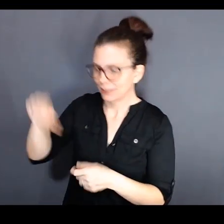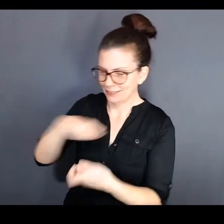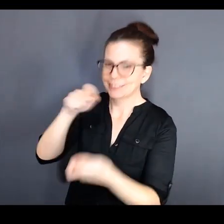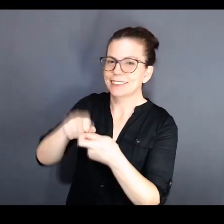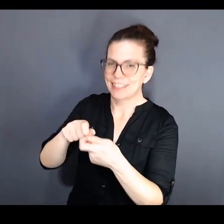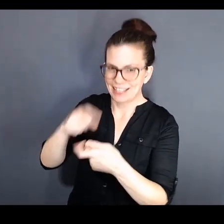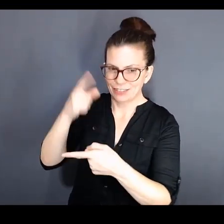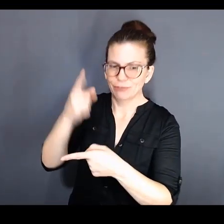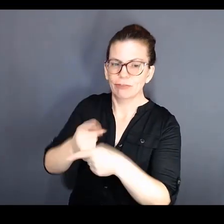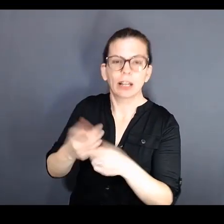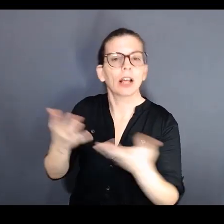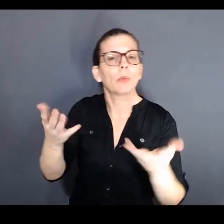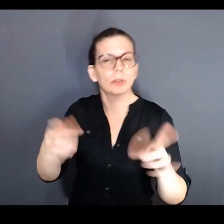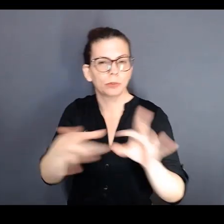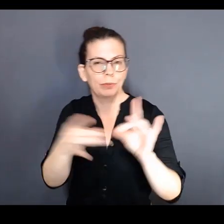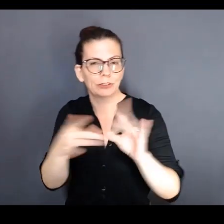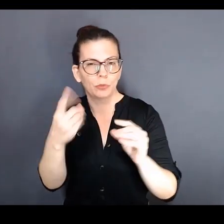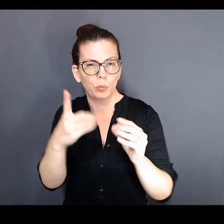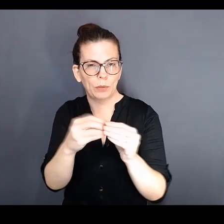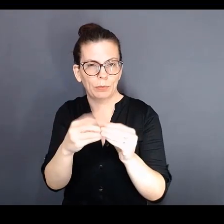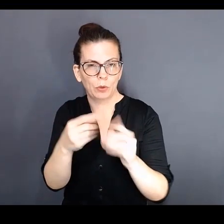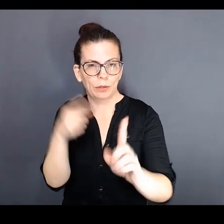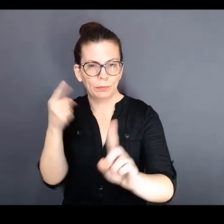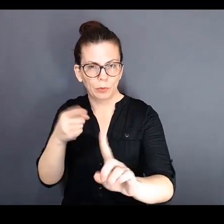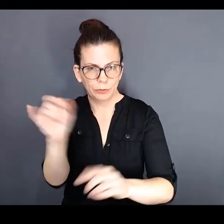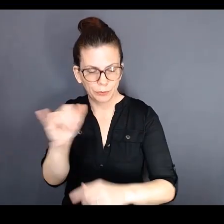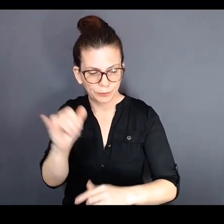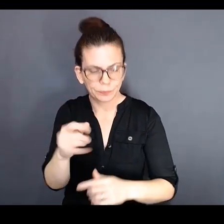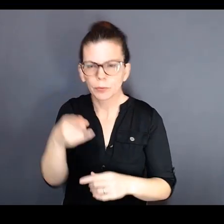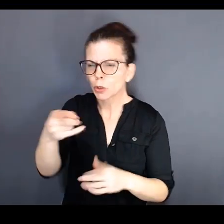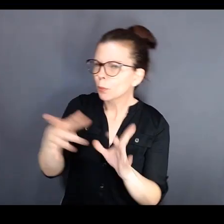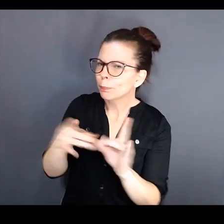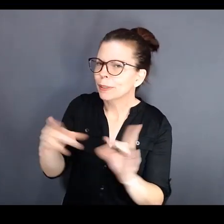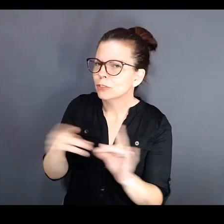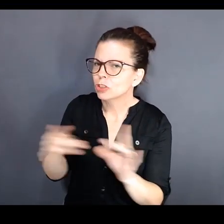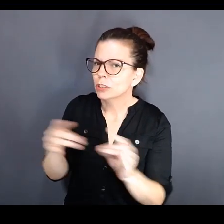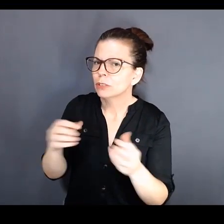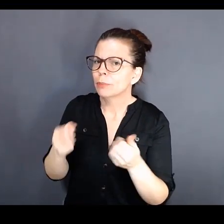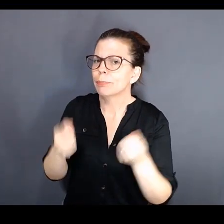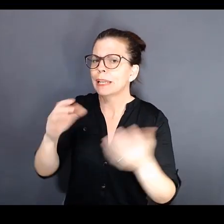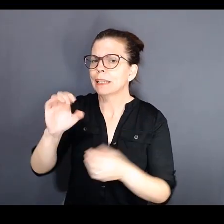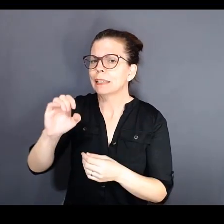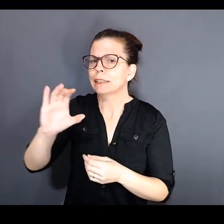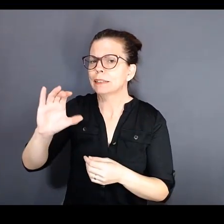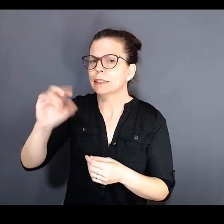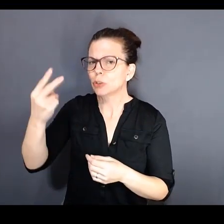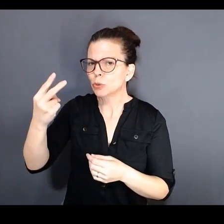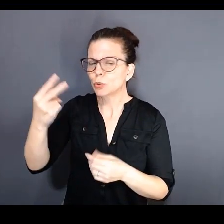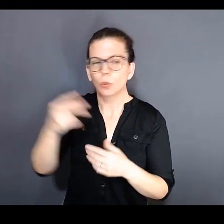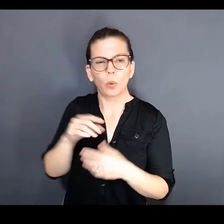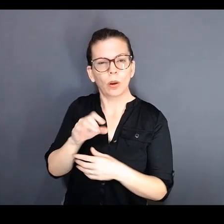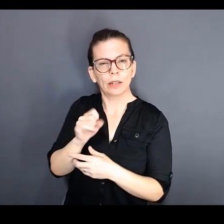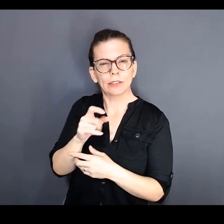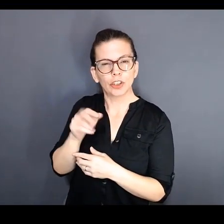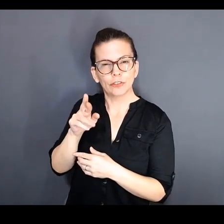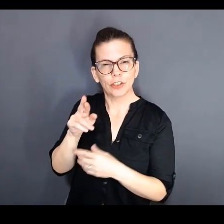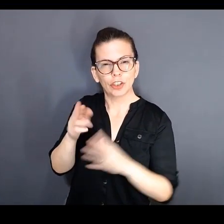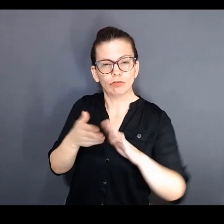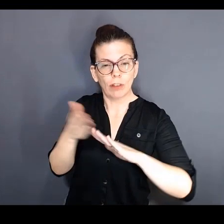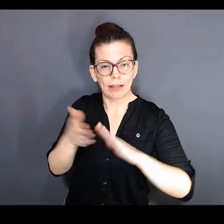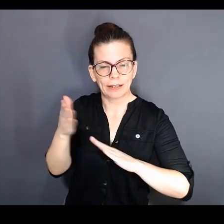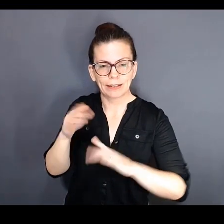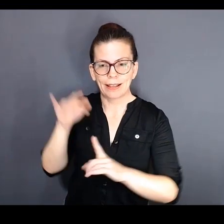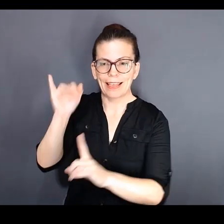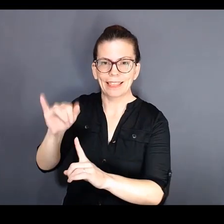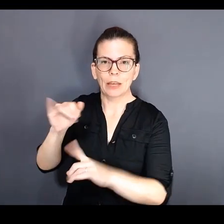right? Exactly. That's the whole point. And I do want to bring out one additional point there is that you mentioned a lot of EC2s or